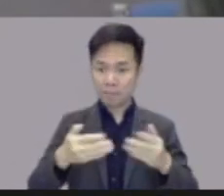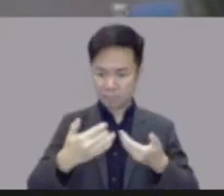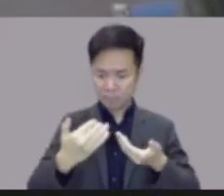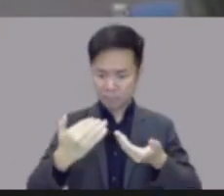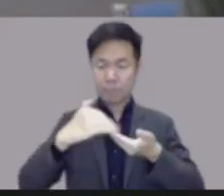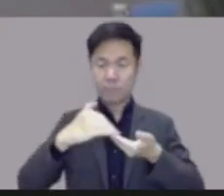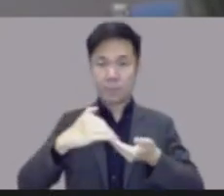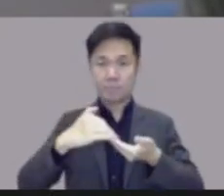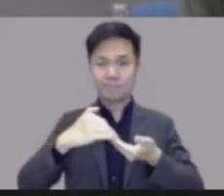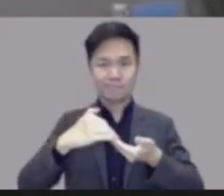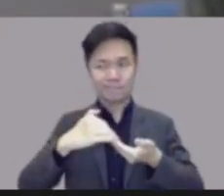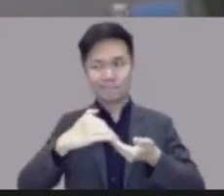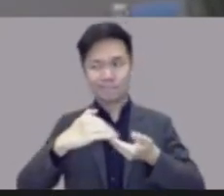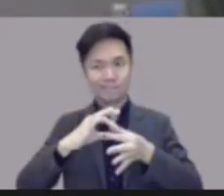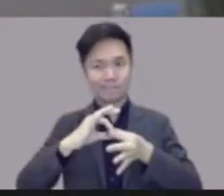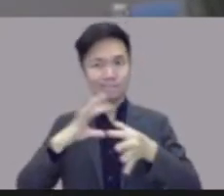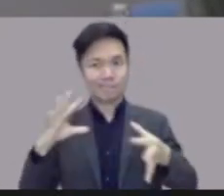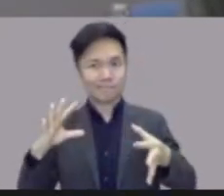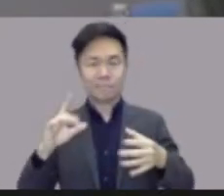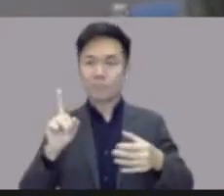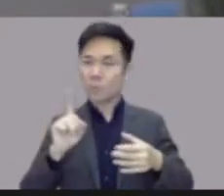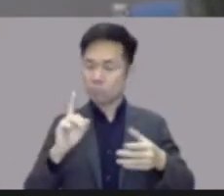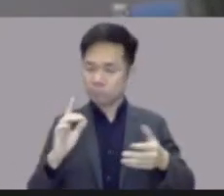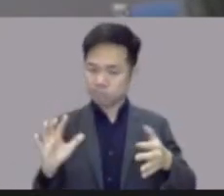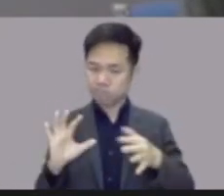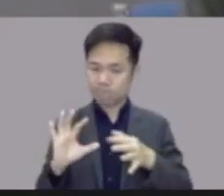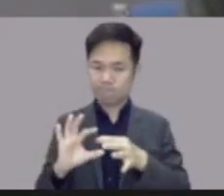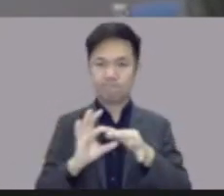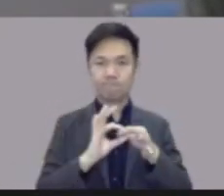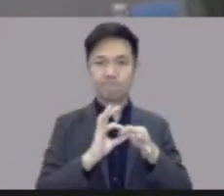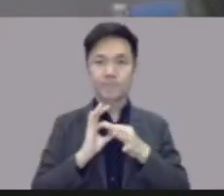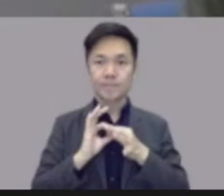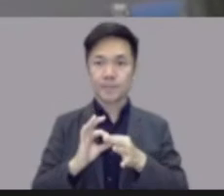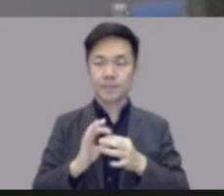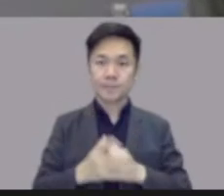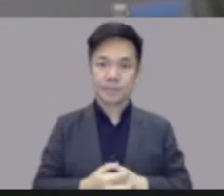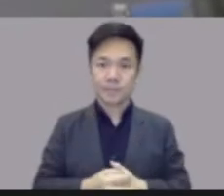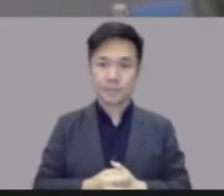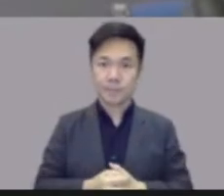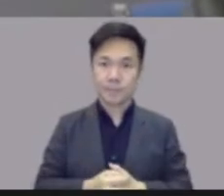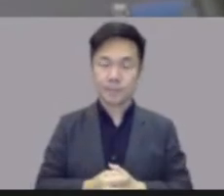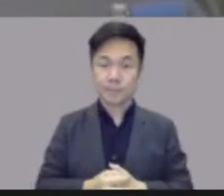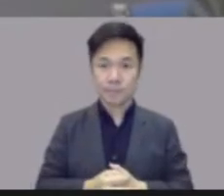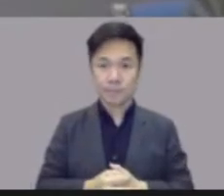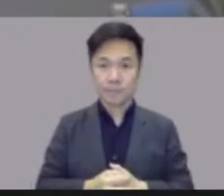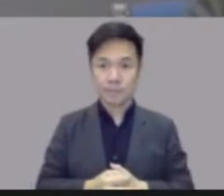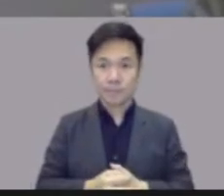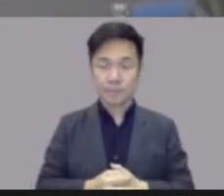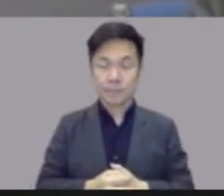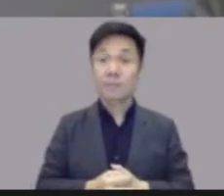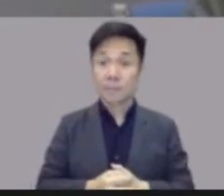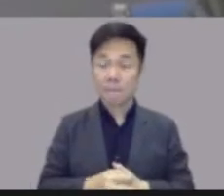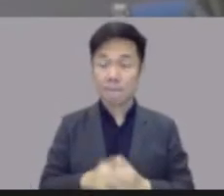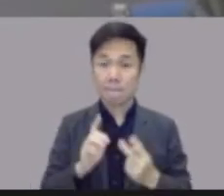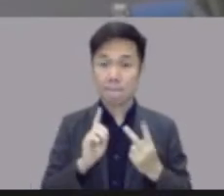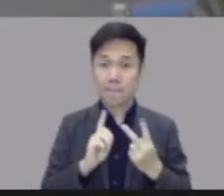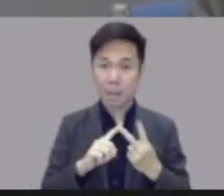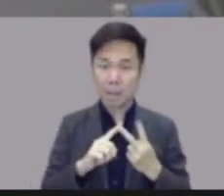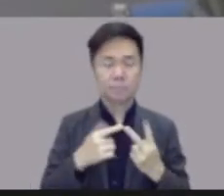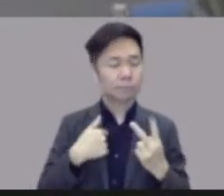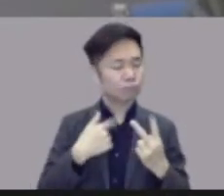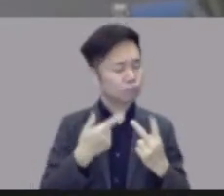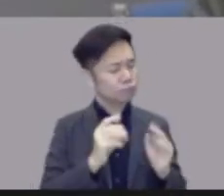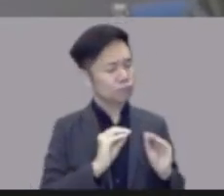a future action the conference also highlighted the need of promise from promoting integrated Planning by utilizing